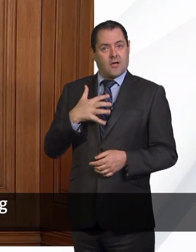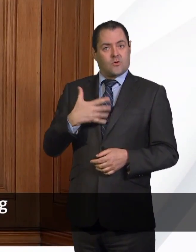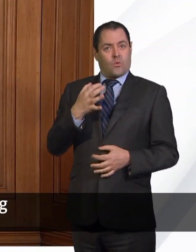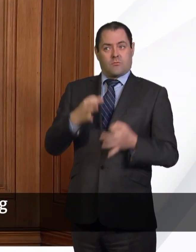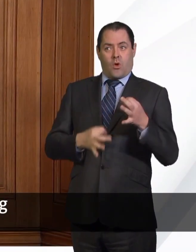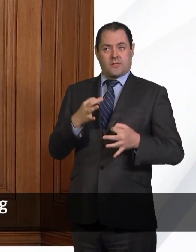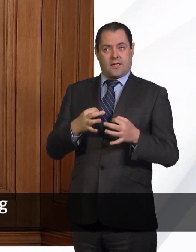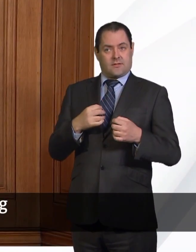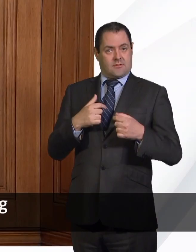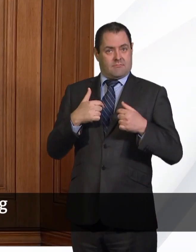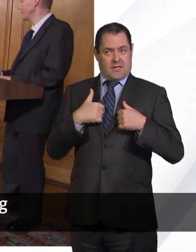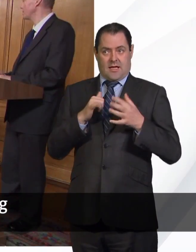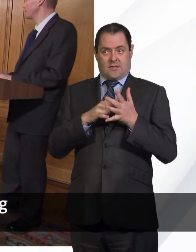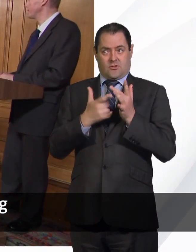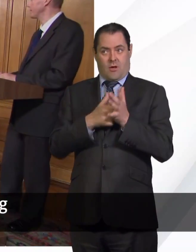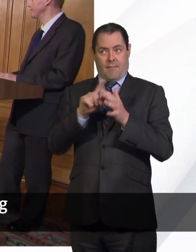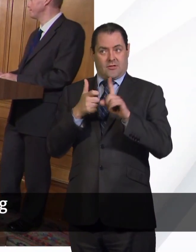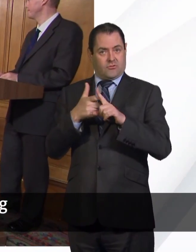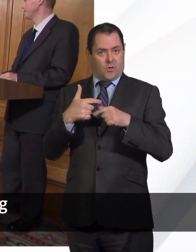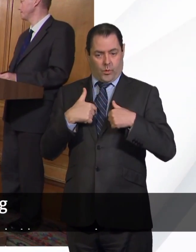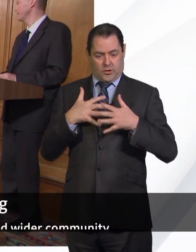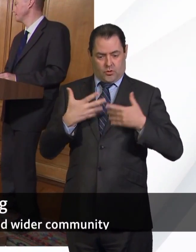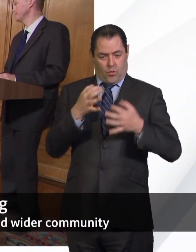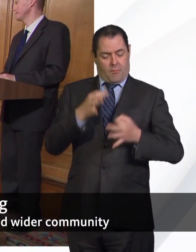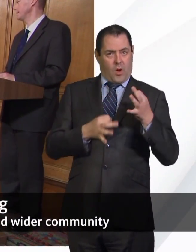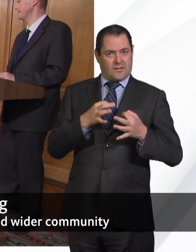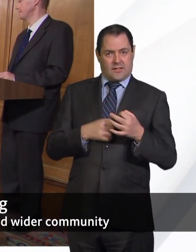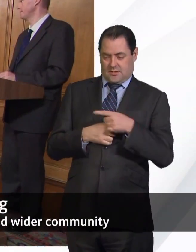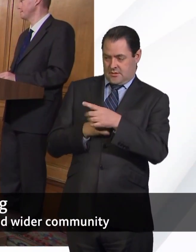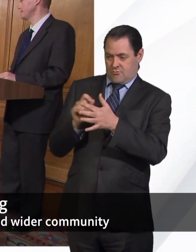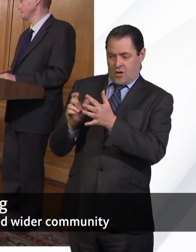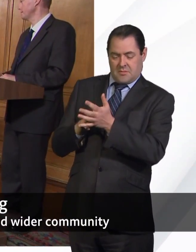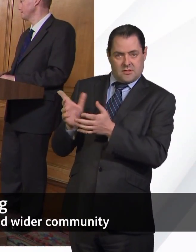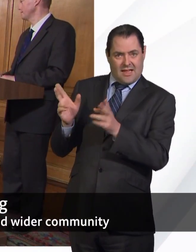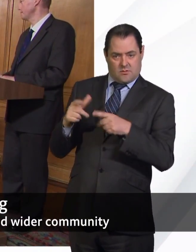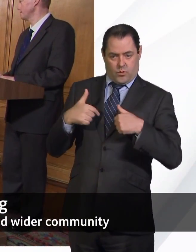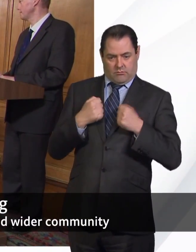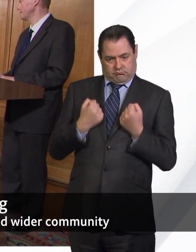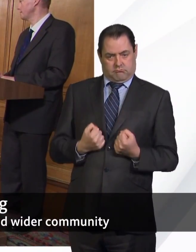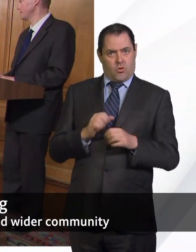of Sir Patrick and me than it is in the Prime Minister. That's for sure. Thanks. Yes, sorry.